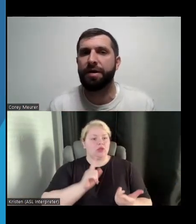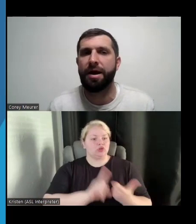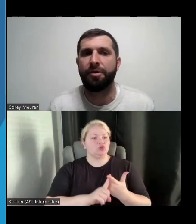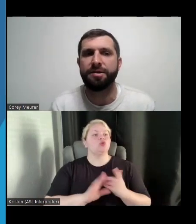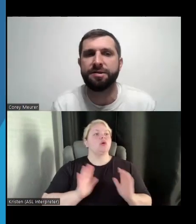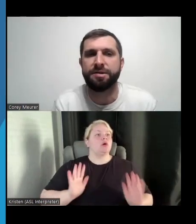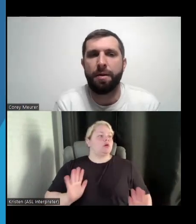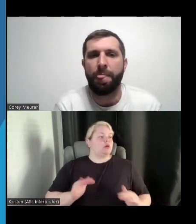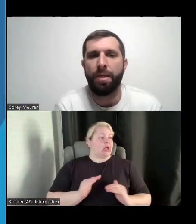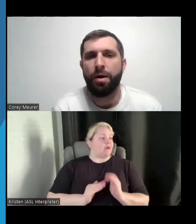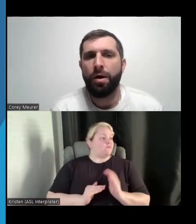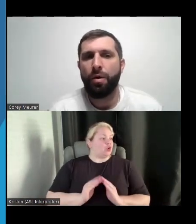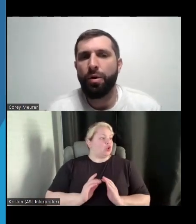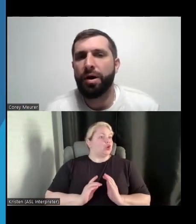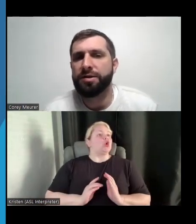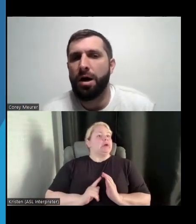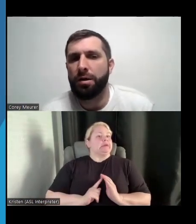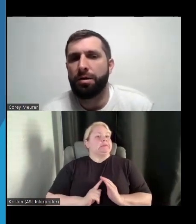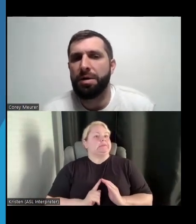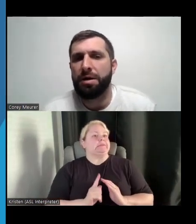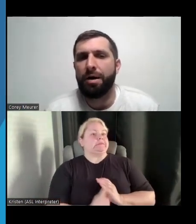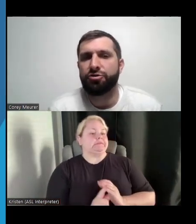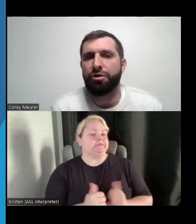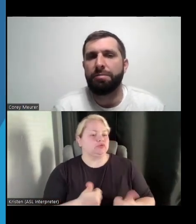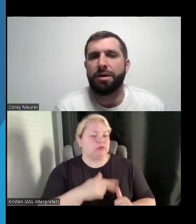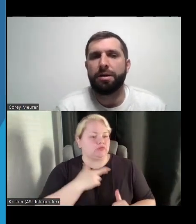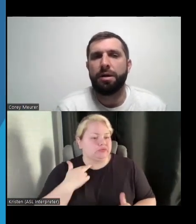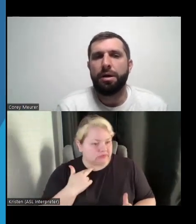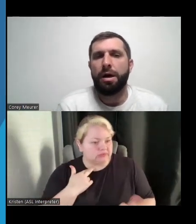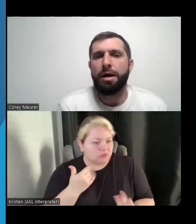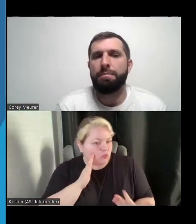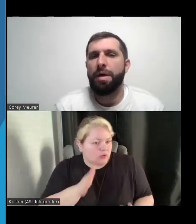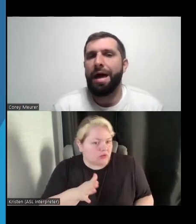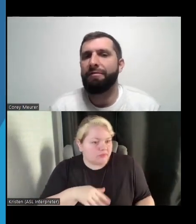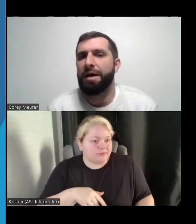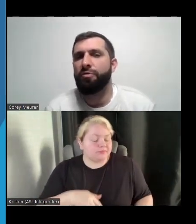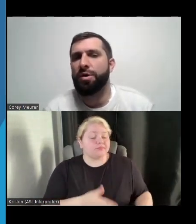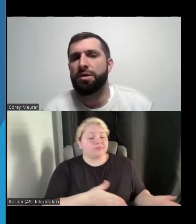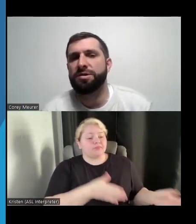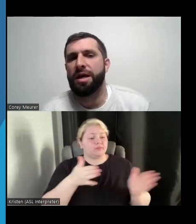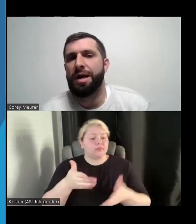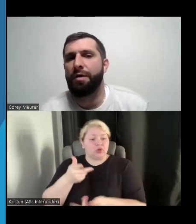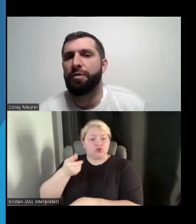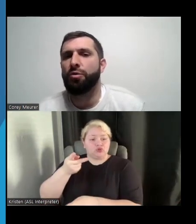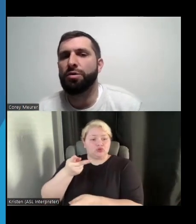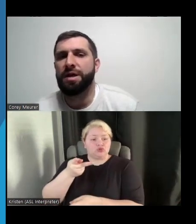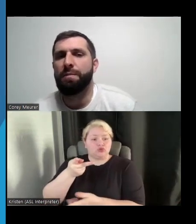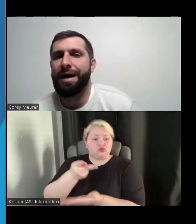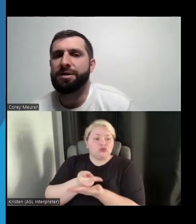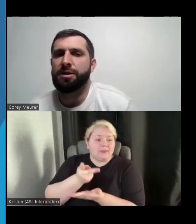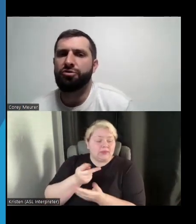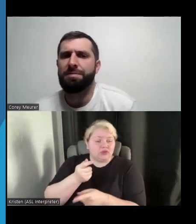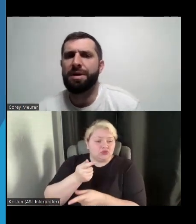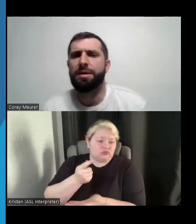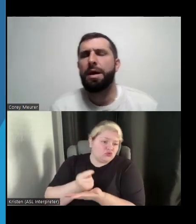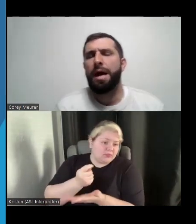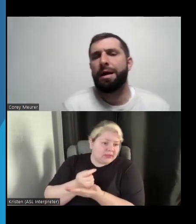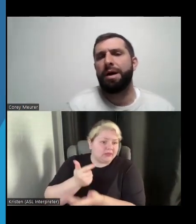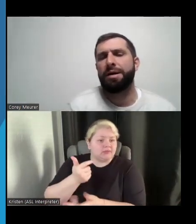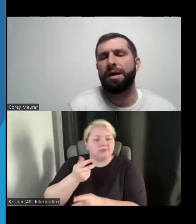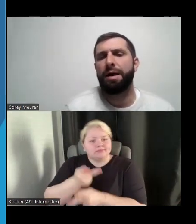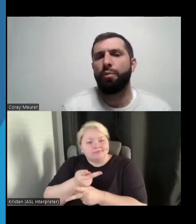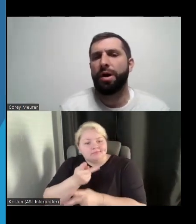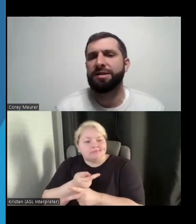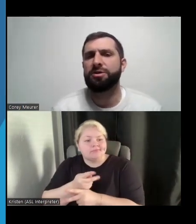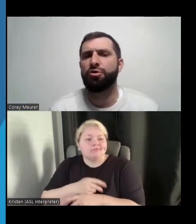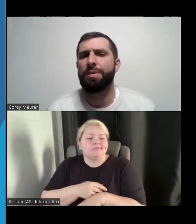skills in different areas. We're going to talk a little bit about treatment, having everyone understand how their role is impacting treatment.